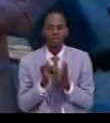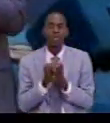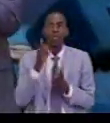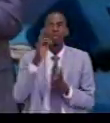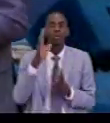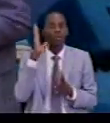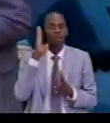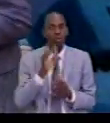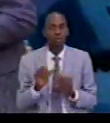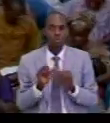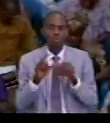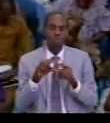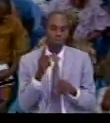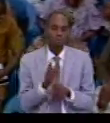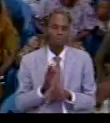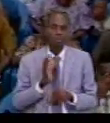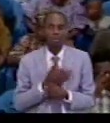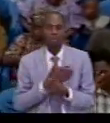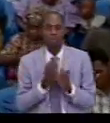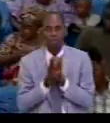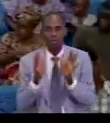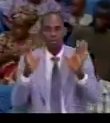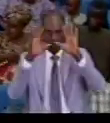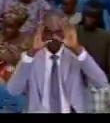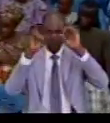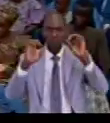GIs. Praise the Lord.